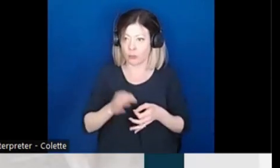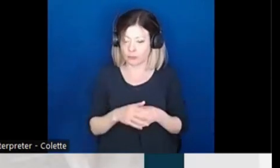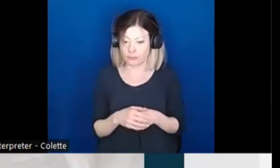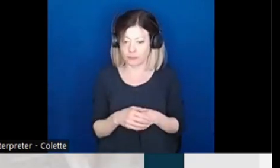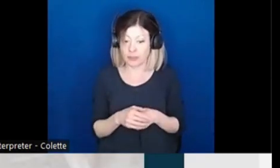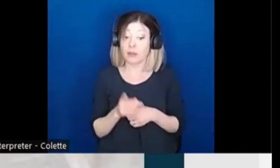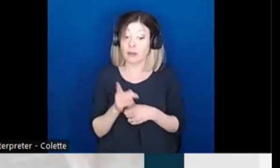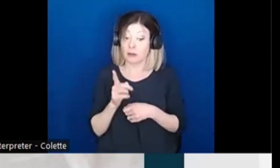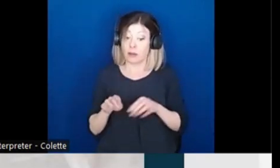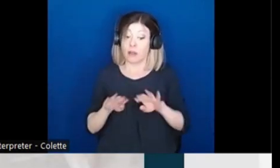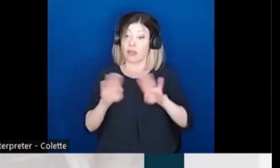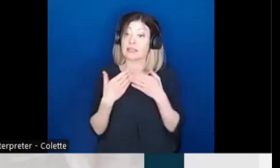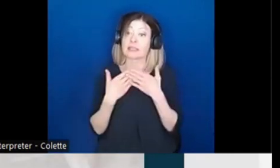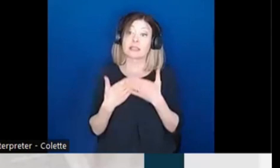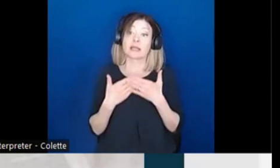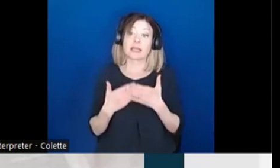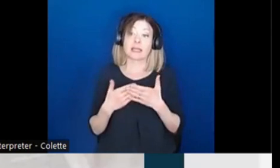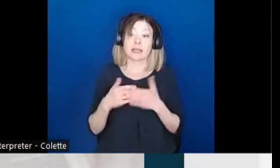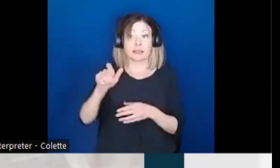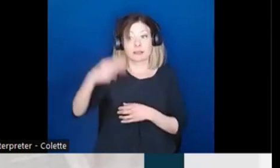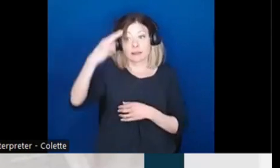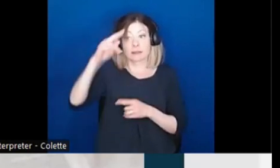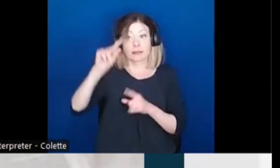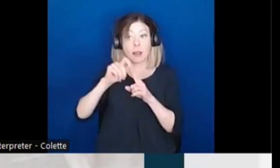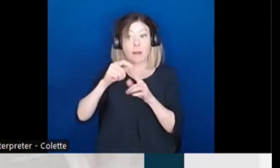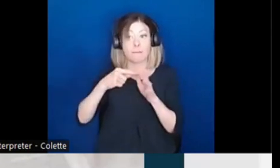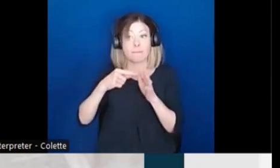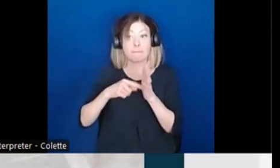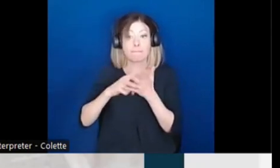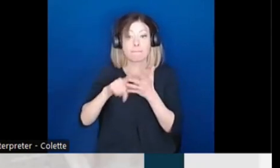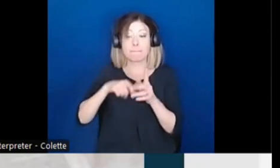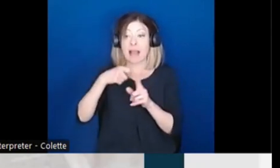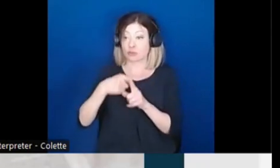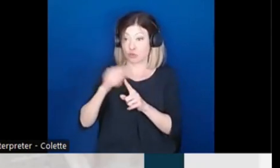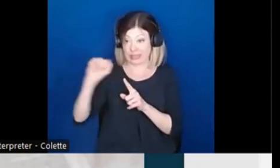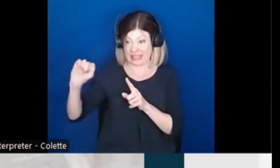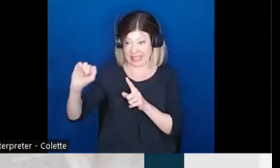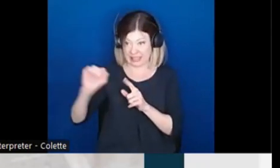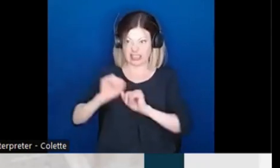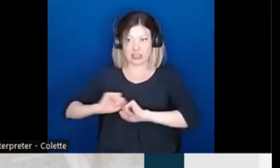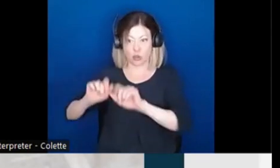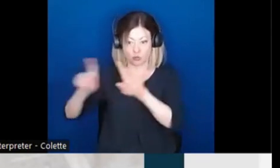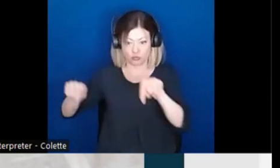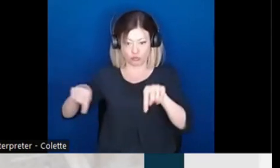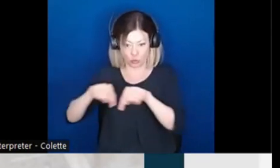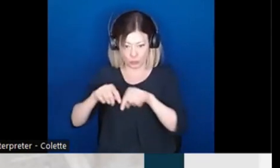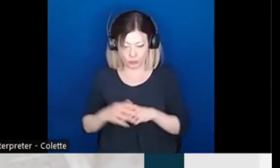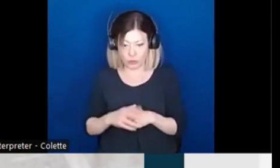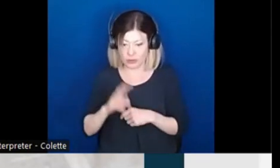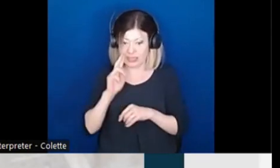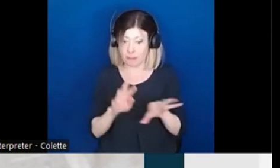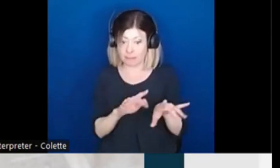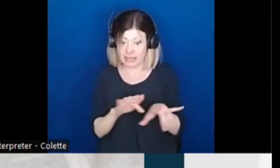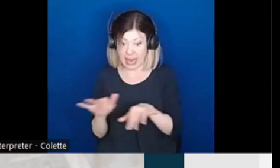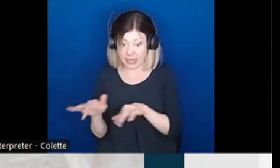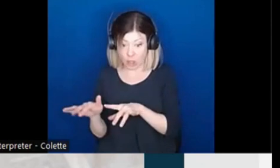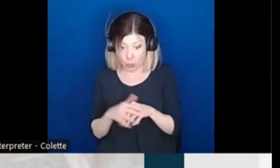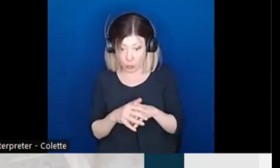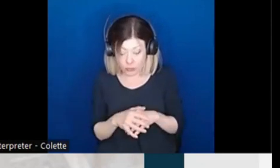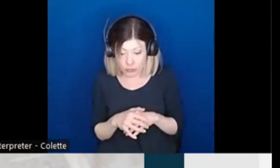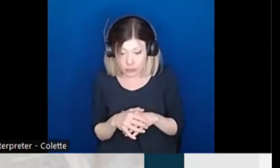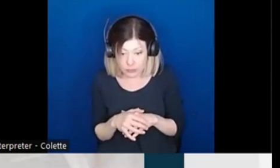study. So he had a room to himself. The piano there that you can see, we've got two images here. The one on the right